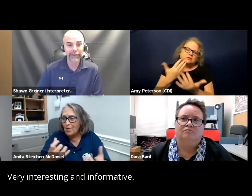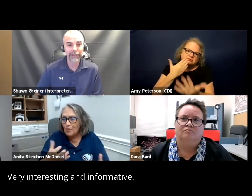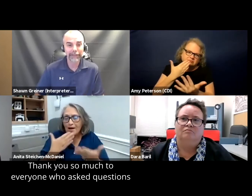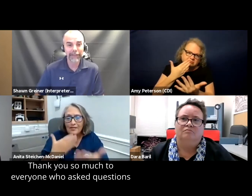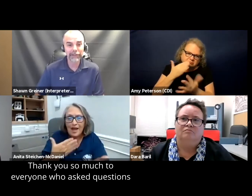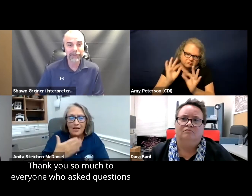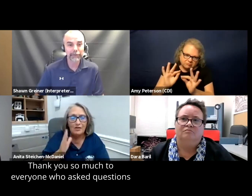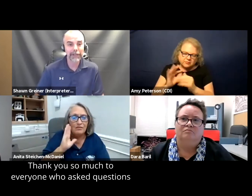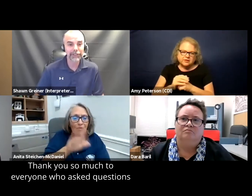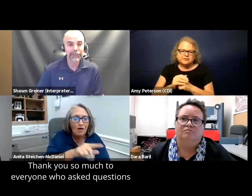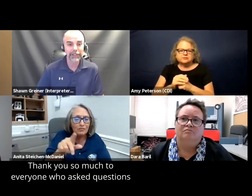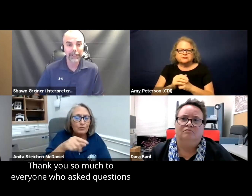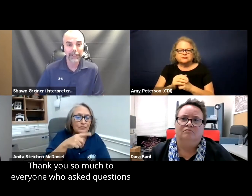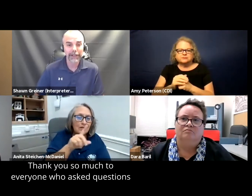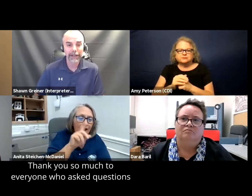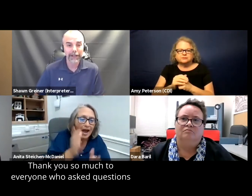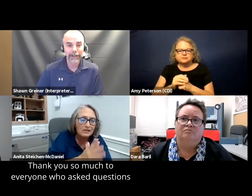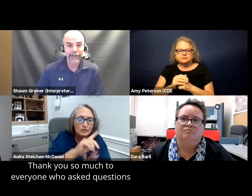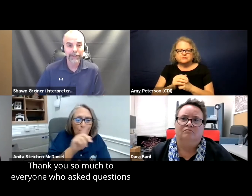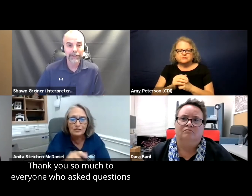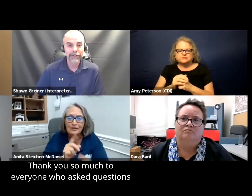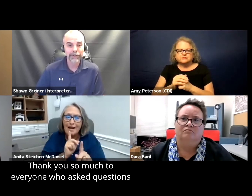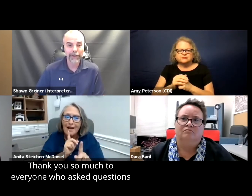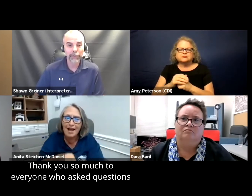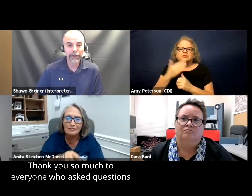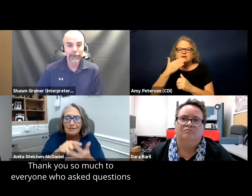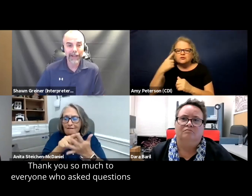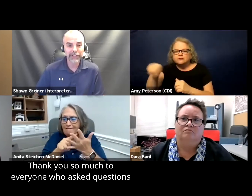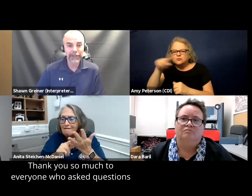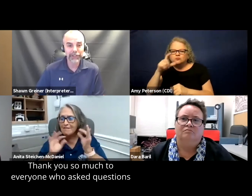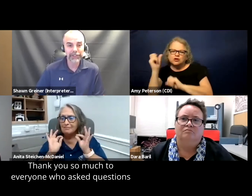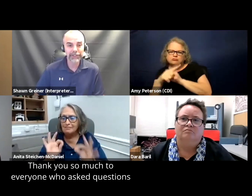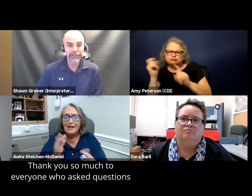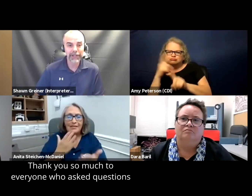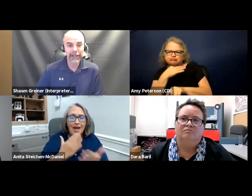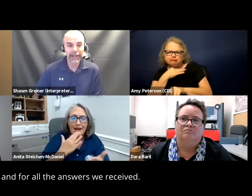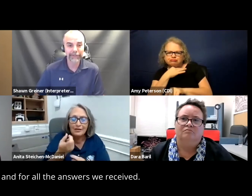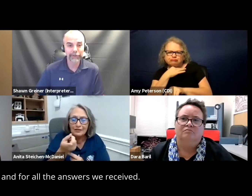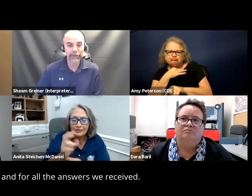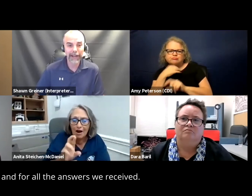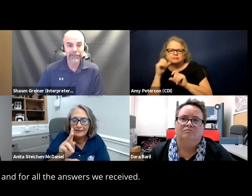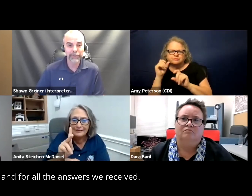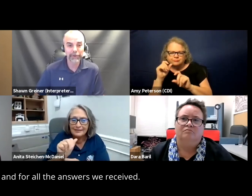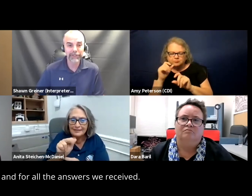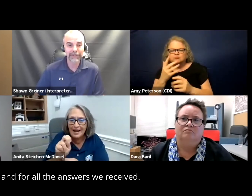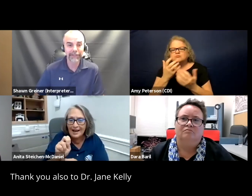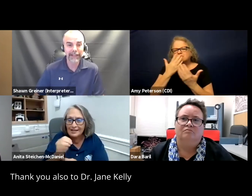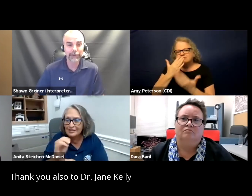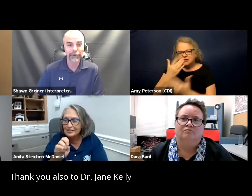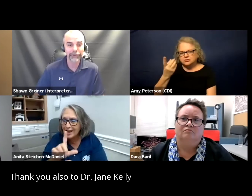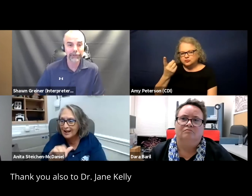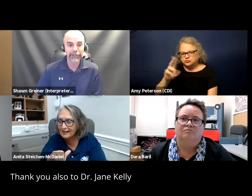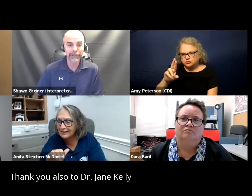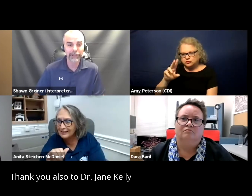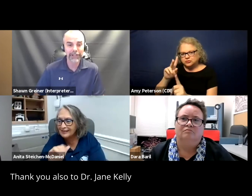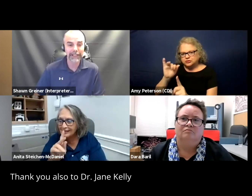informative. Thank you so much to everyone who asked questions and for all the answers we received. Thank you